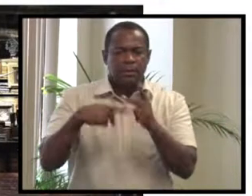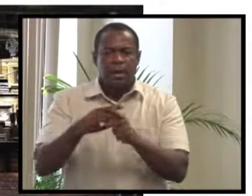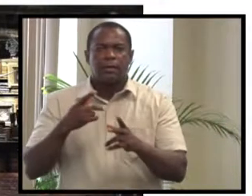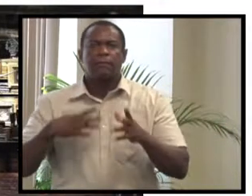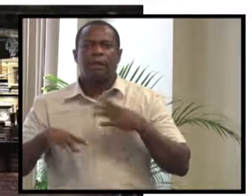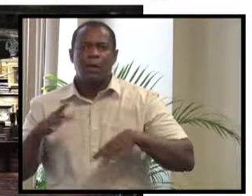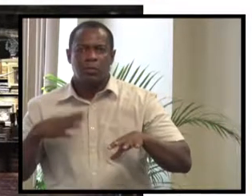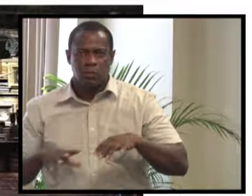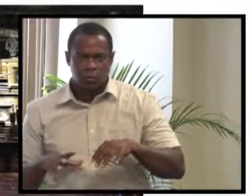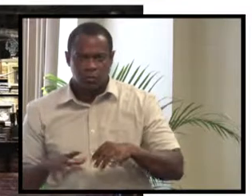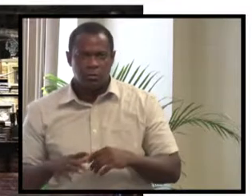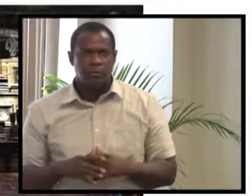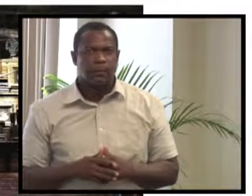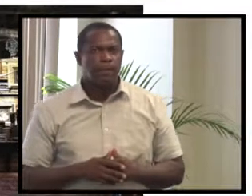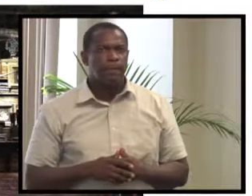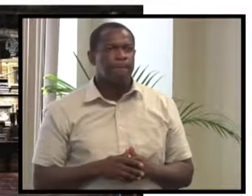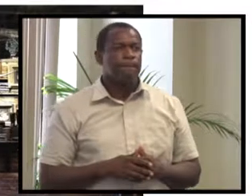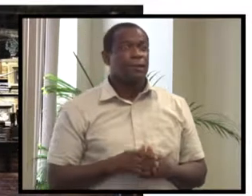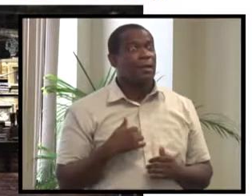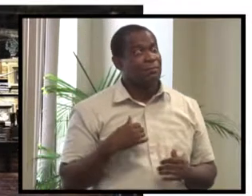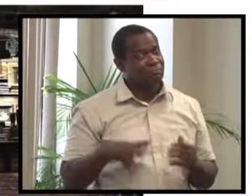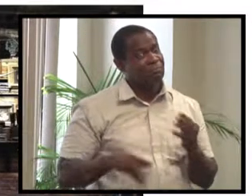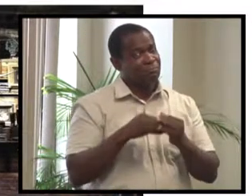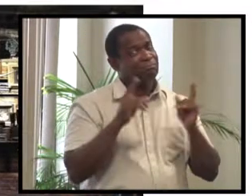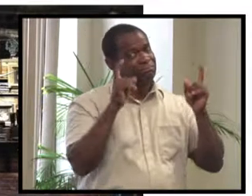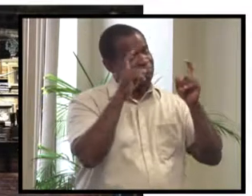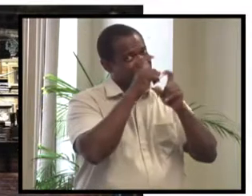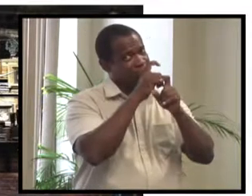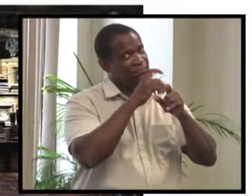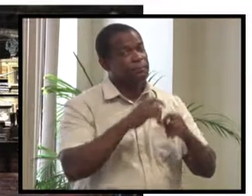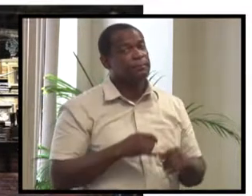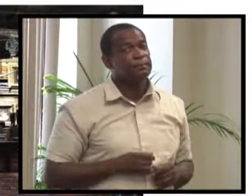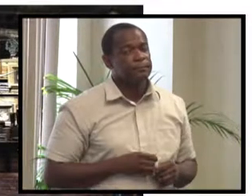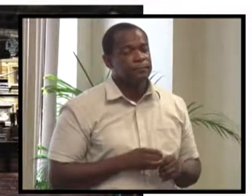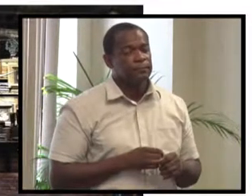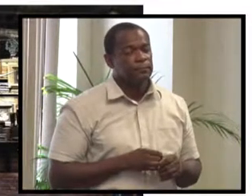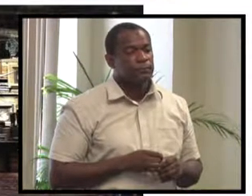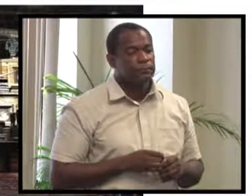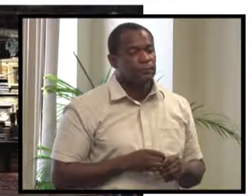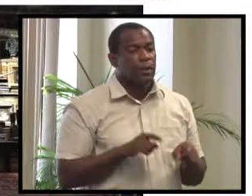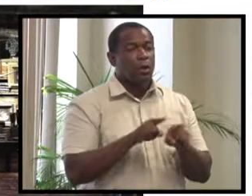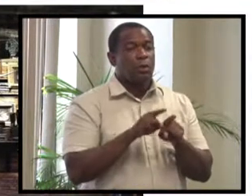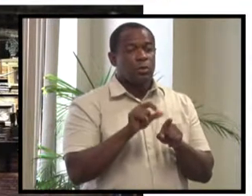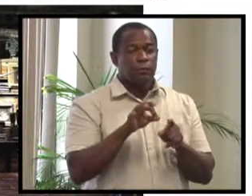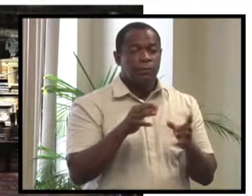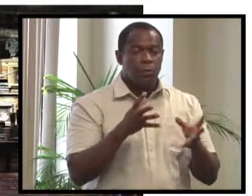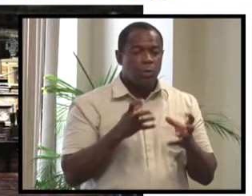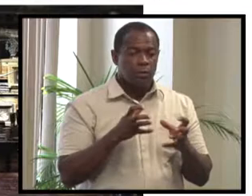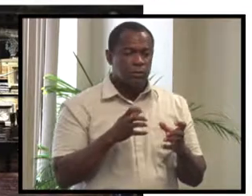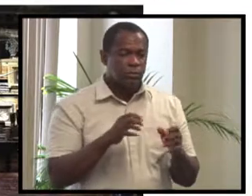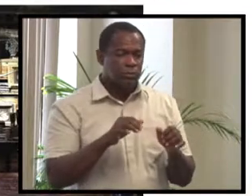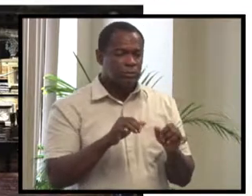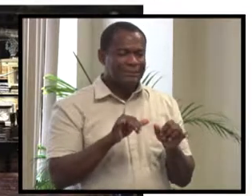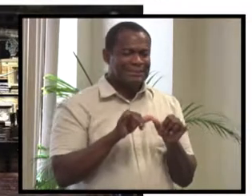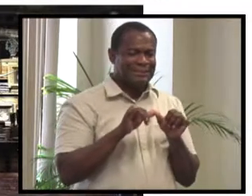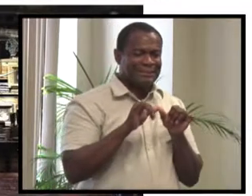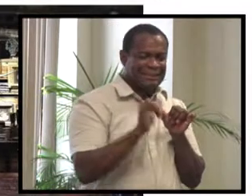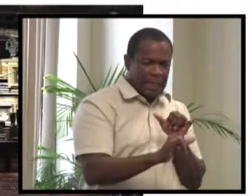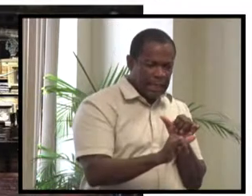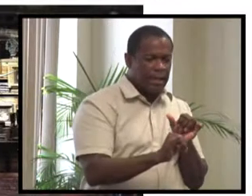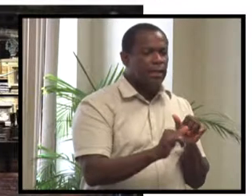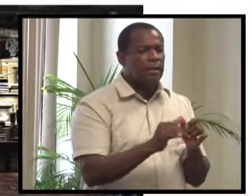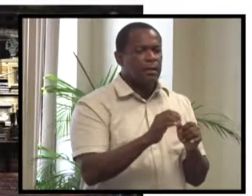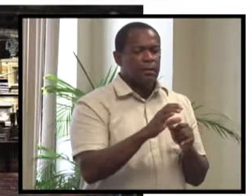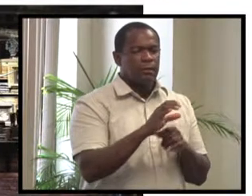So that's adding a lot of complexity. Not only that, in order to stay relevant and competitive, retailers and designers